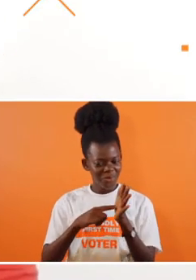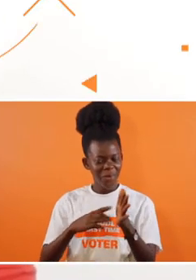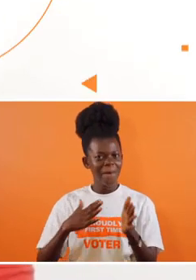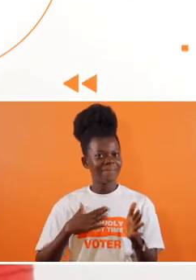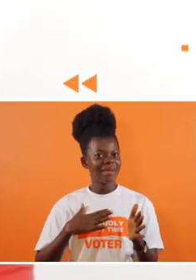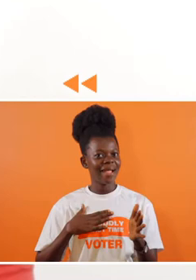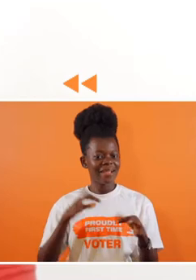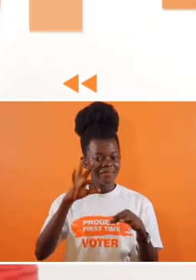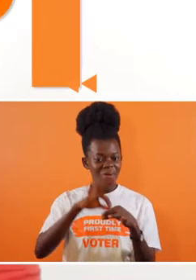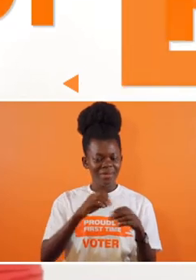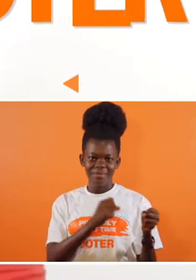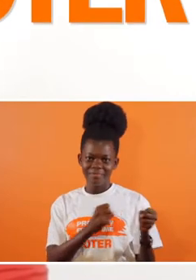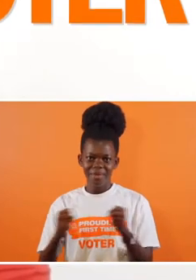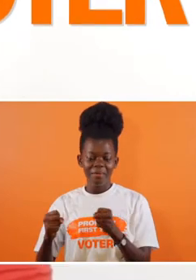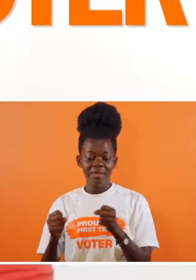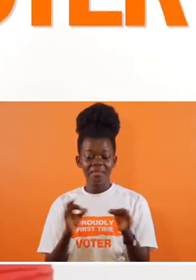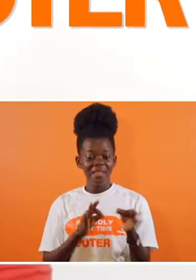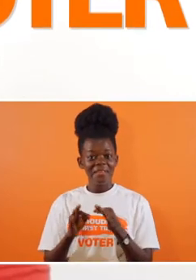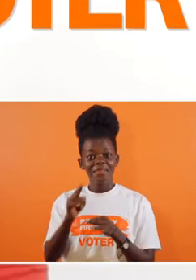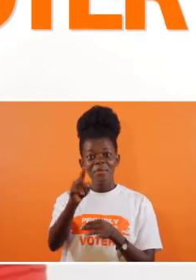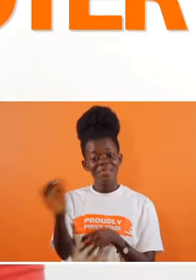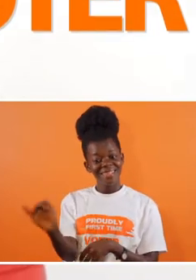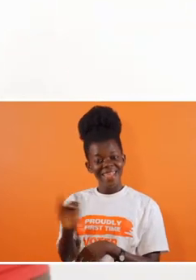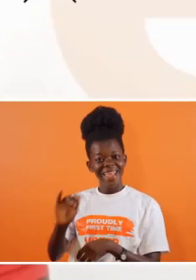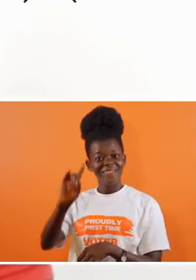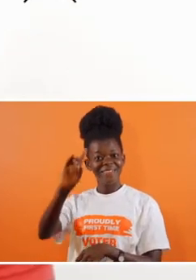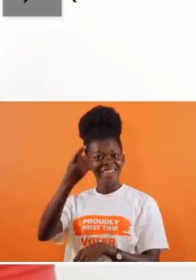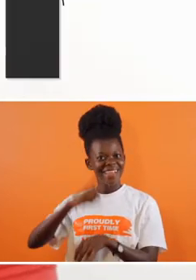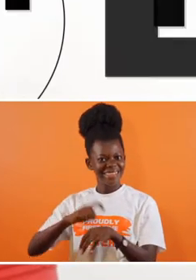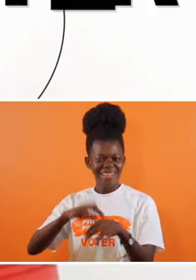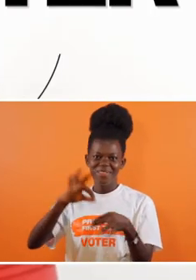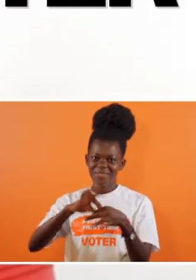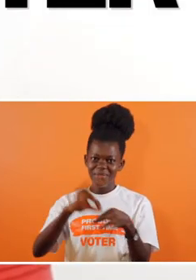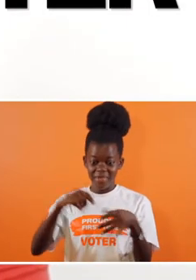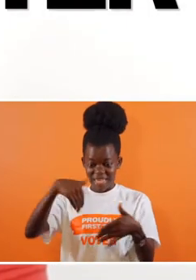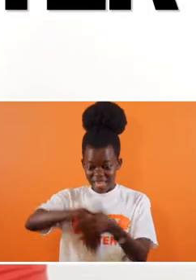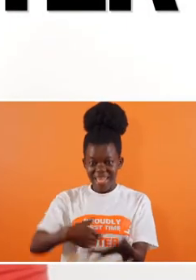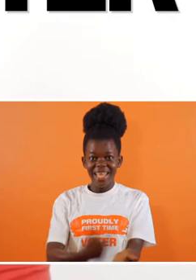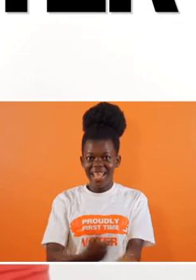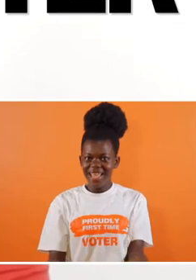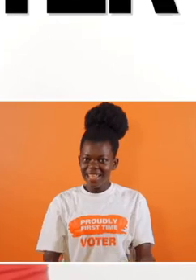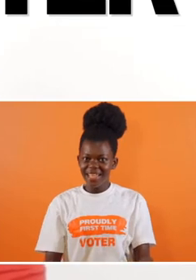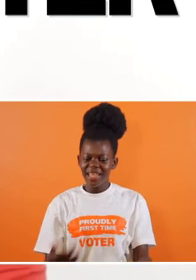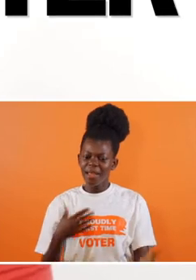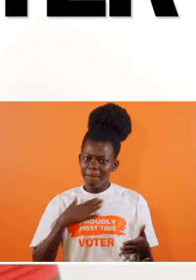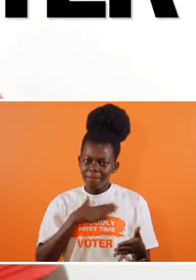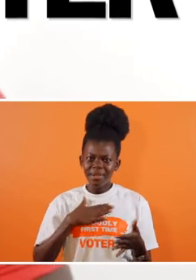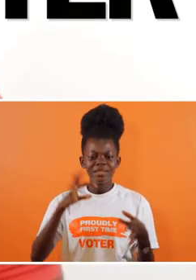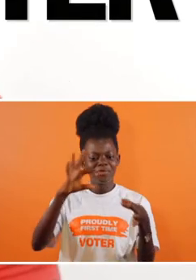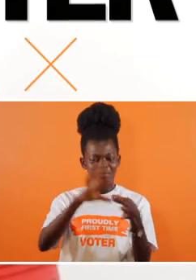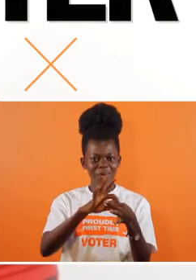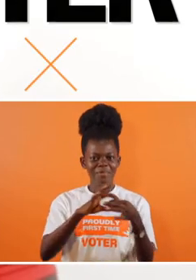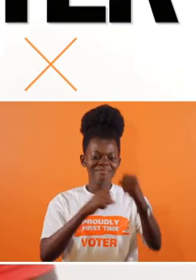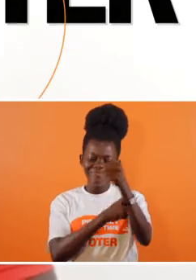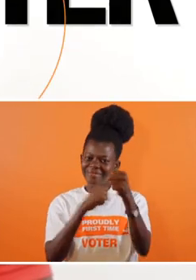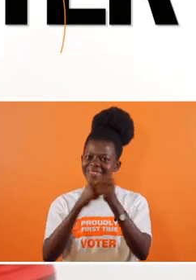to aba. So your first time voter to send me Ghana ha. Brani en kambom, yenye campaign. Said your beya omo mu wa